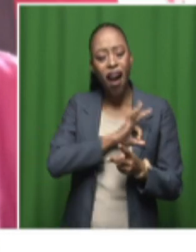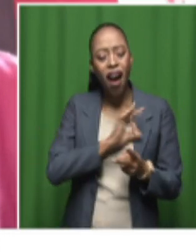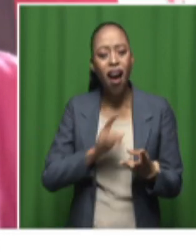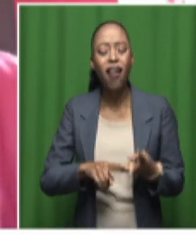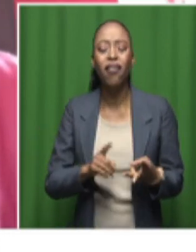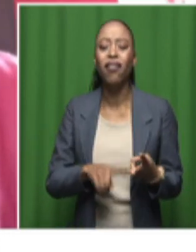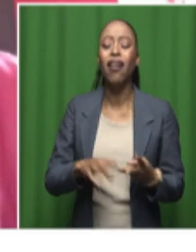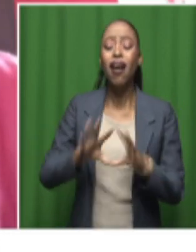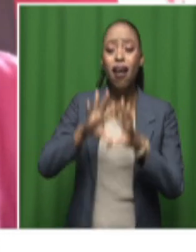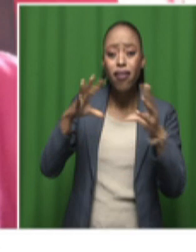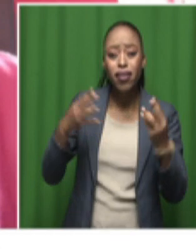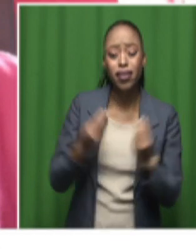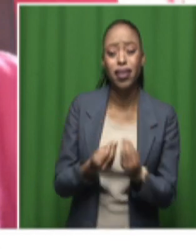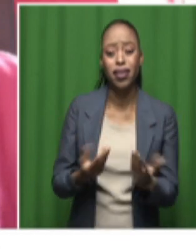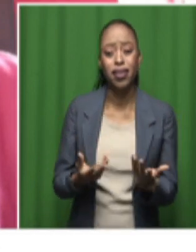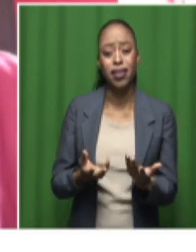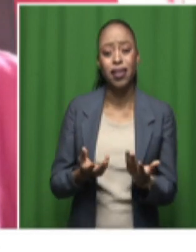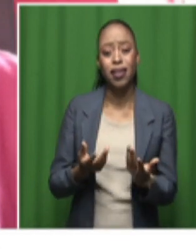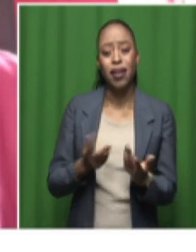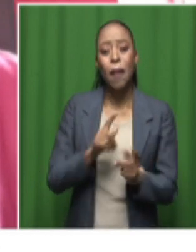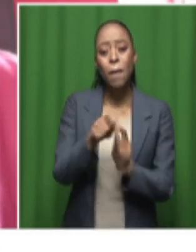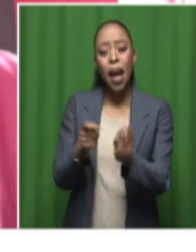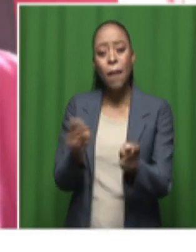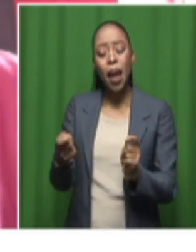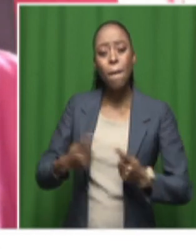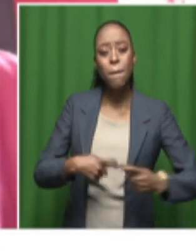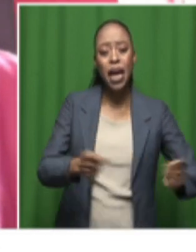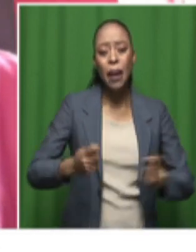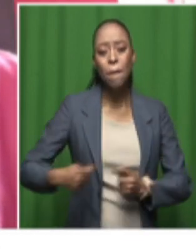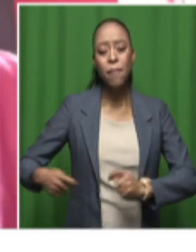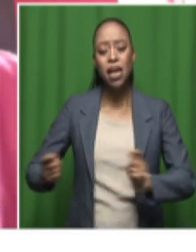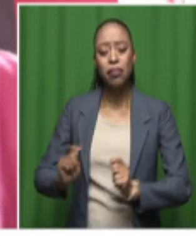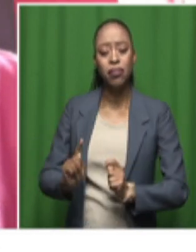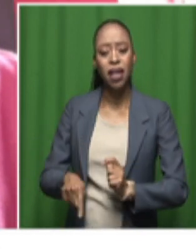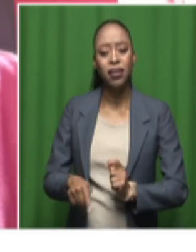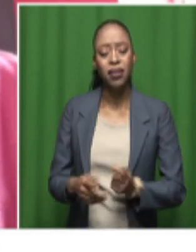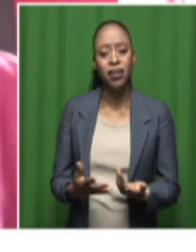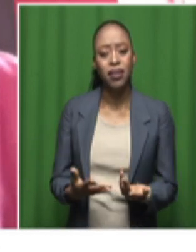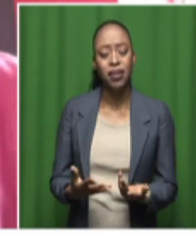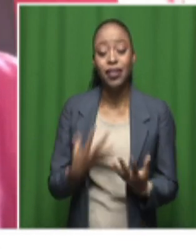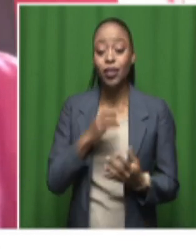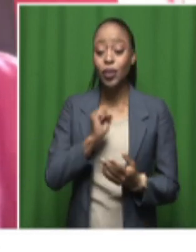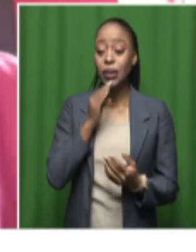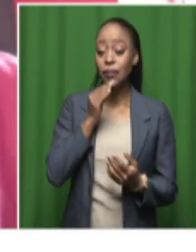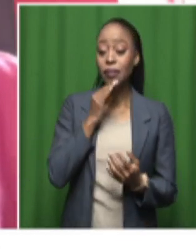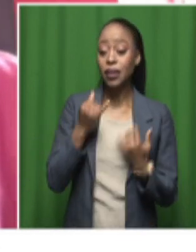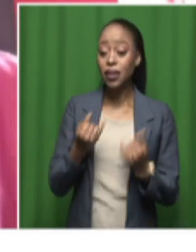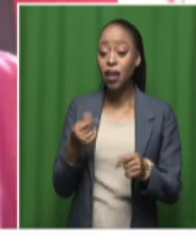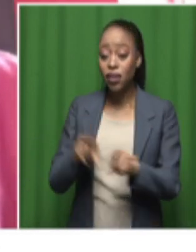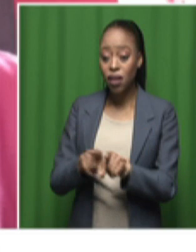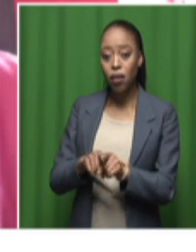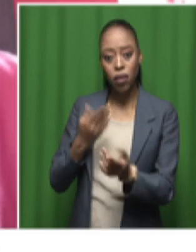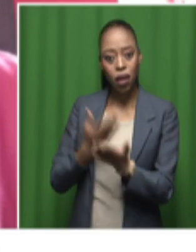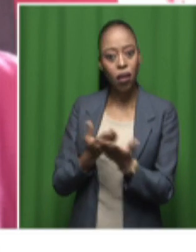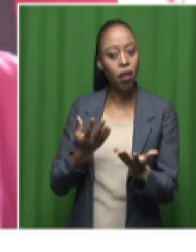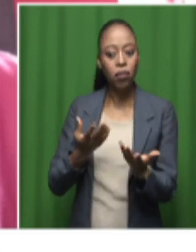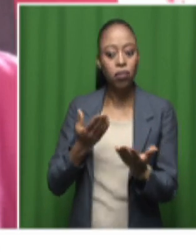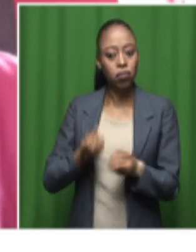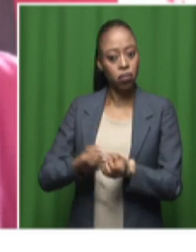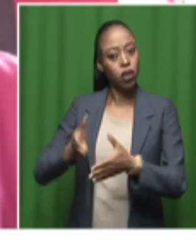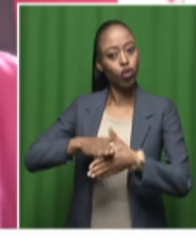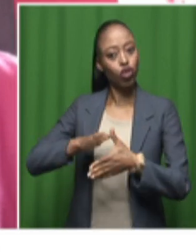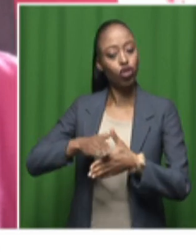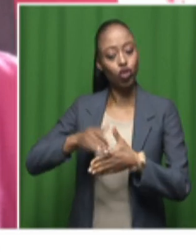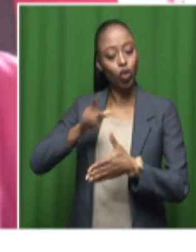of all of these issues that many of these retailers face, they can justify the cost